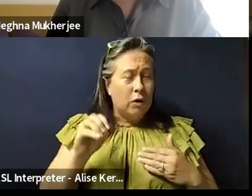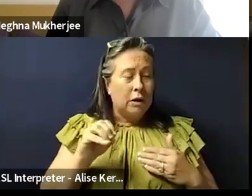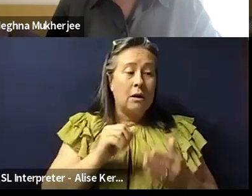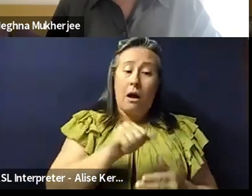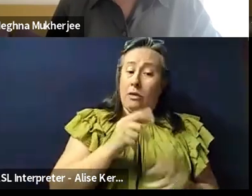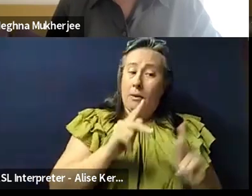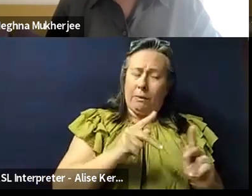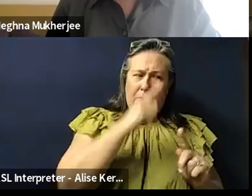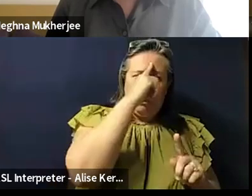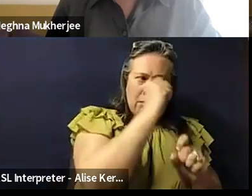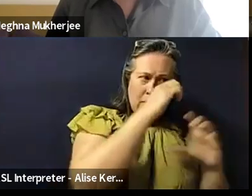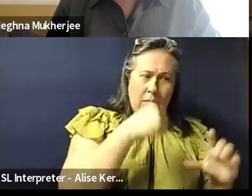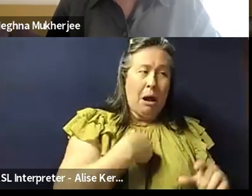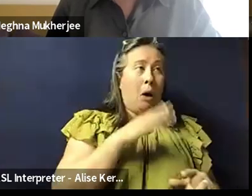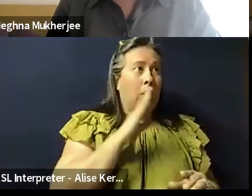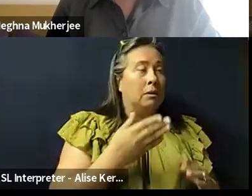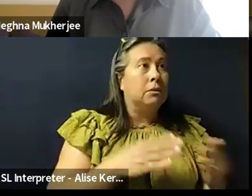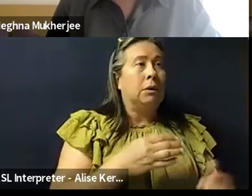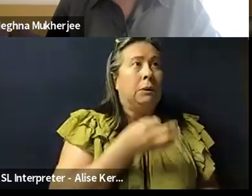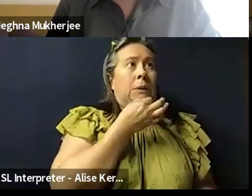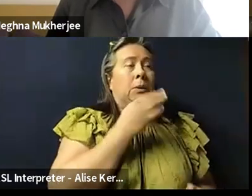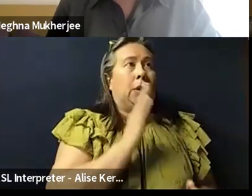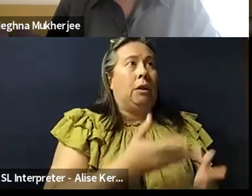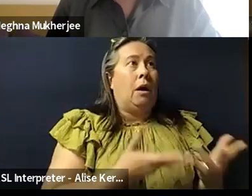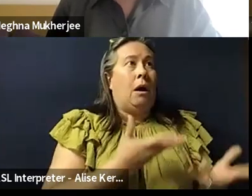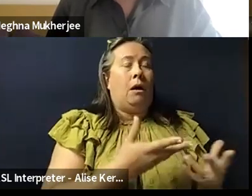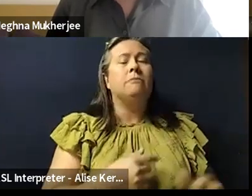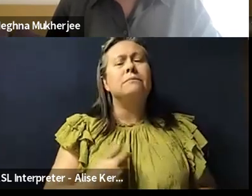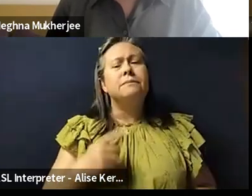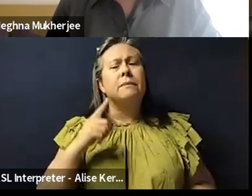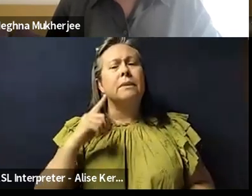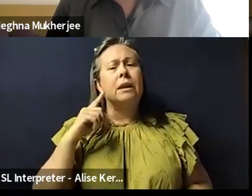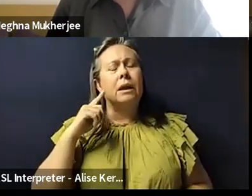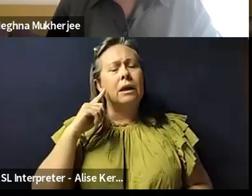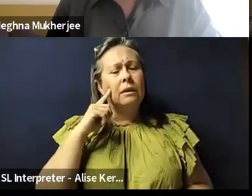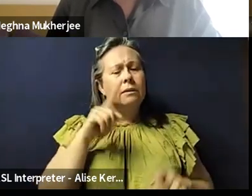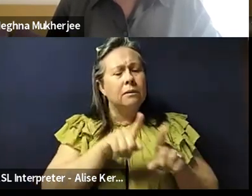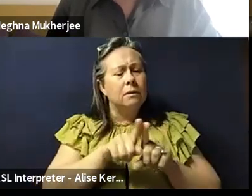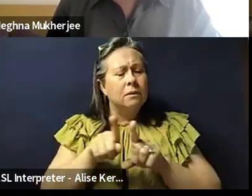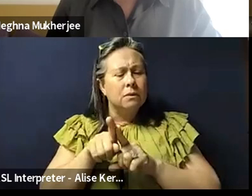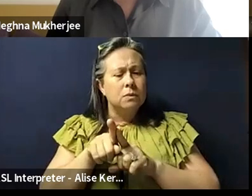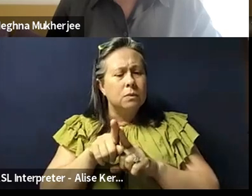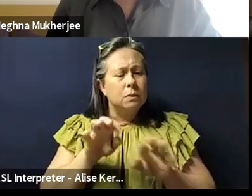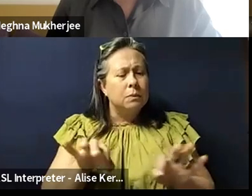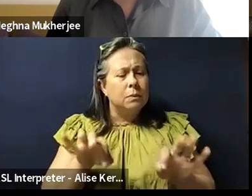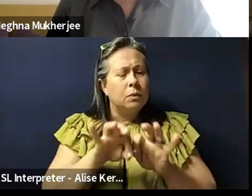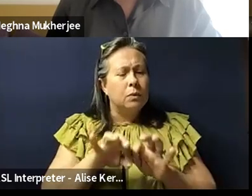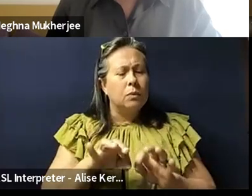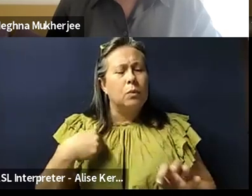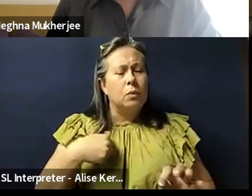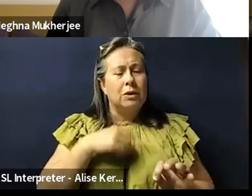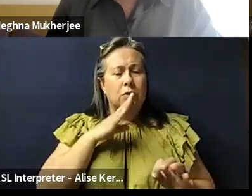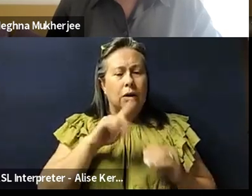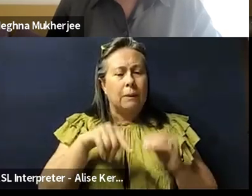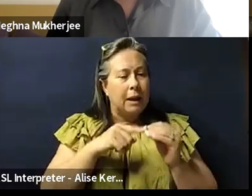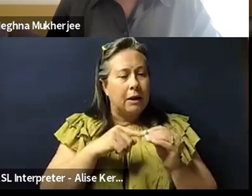die really young. So it's this, but I think it's also integrally important. We talk a lot about nothing about us without us,